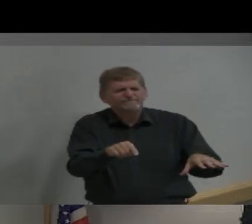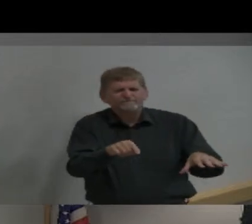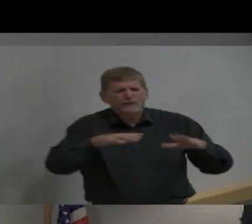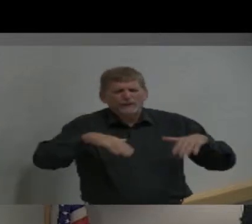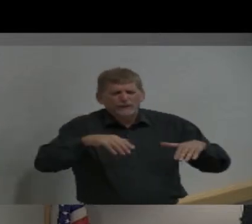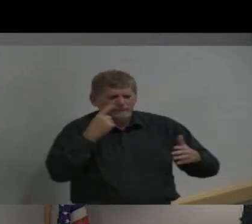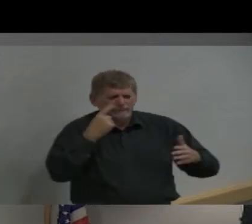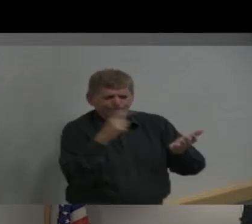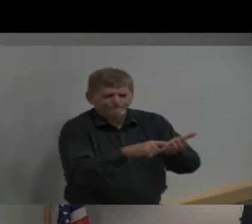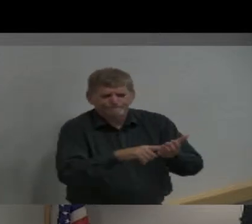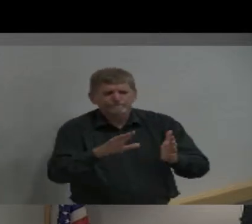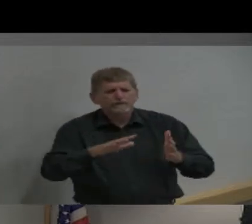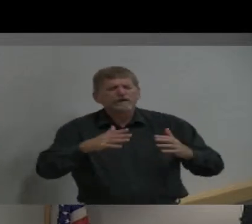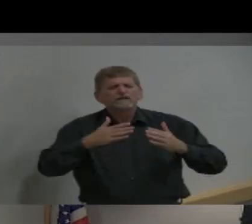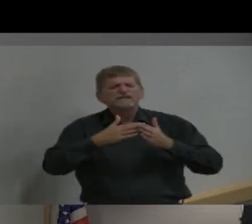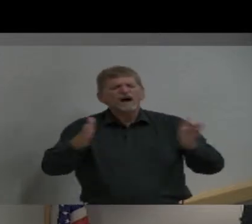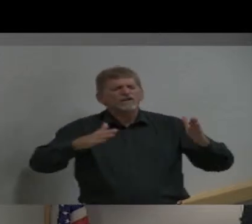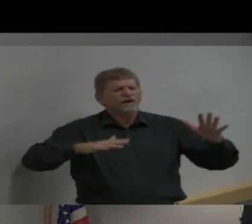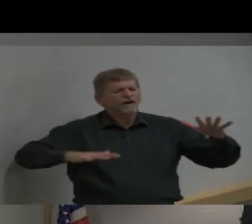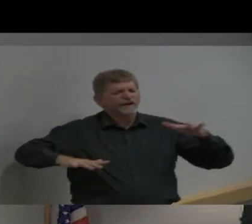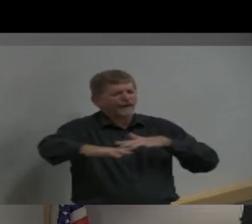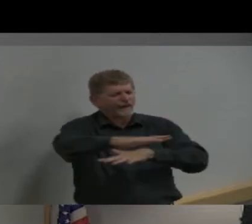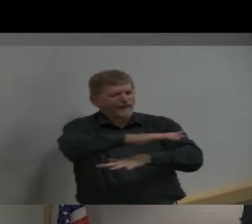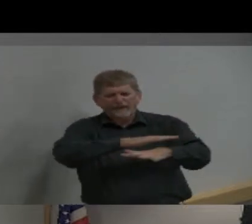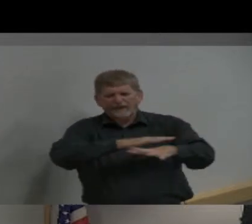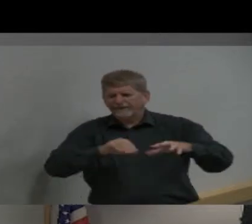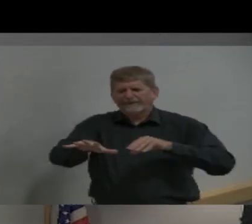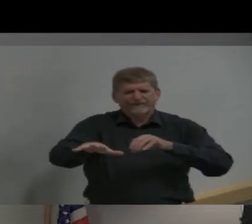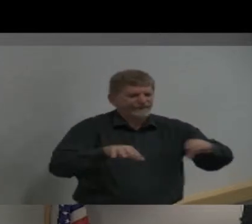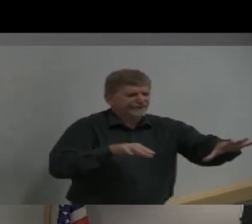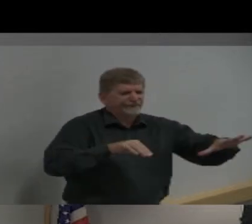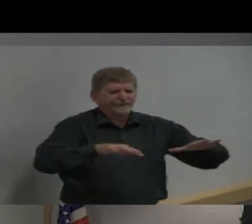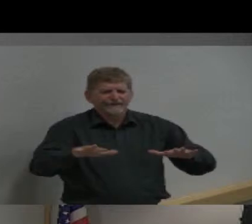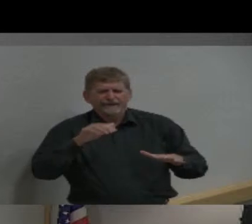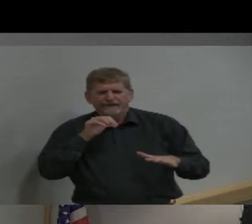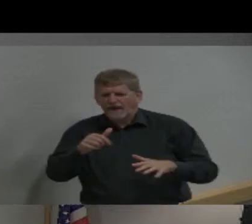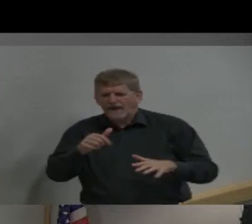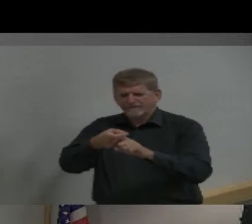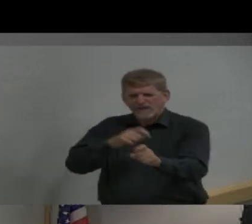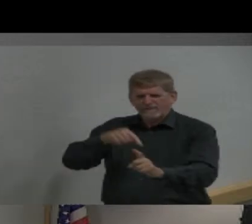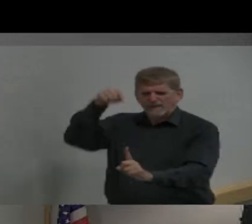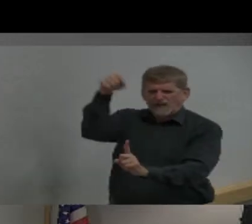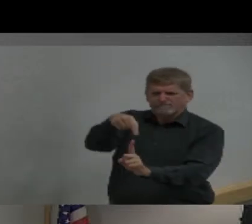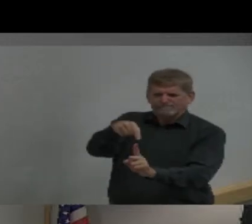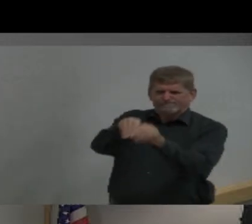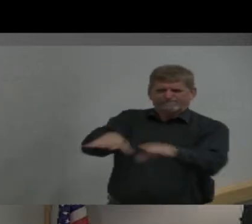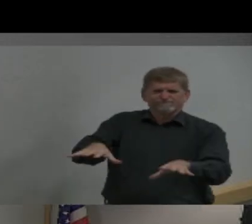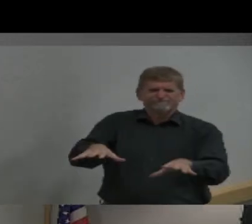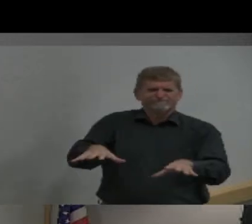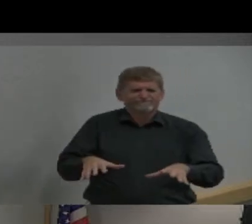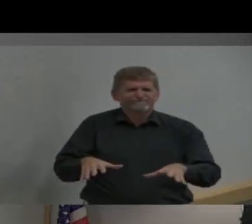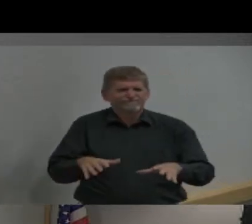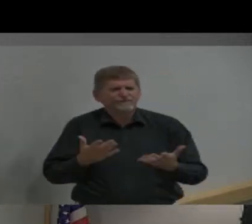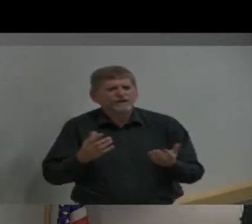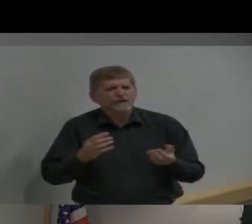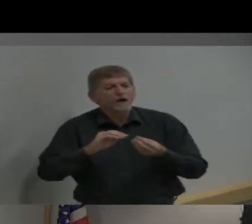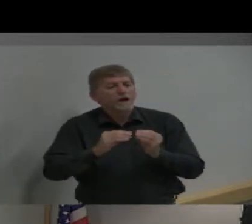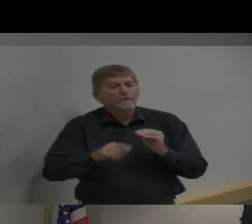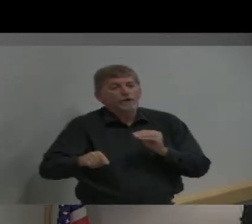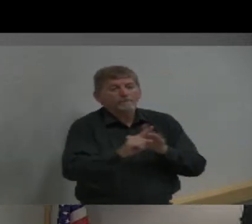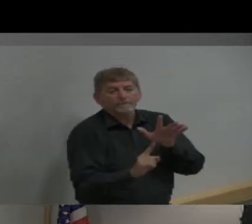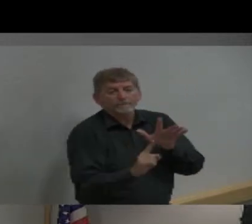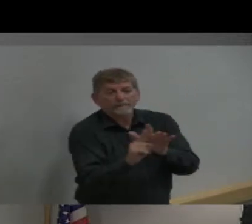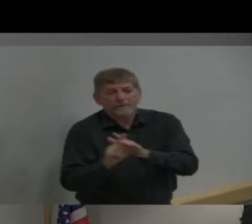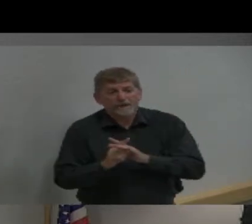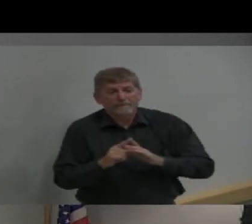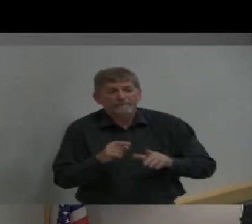Instead, it's been a generalized community spread. Of note, the proportion of our cases that are attributable